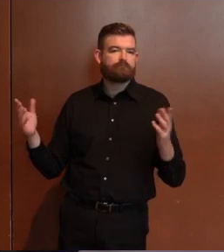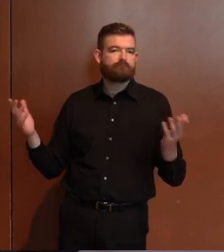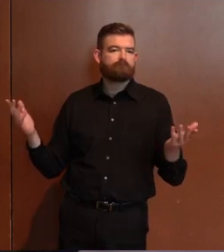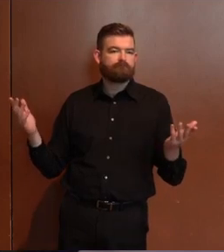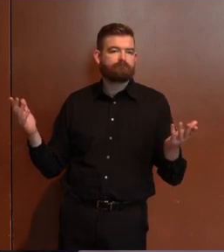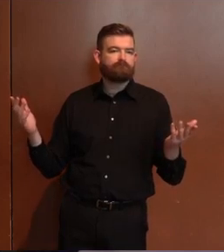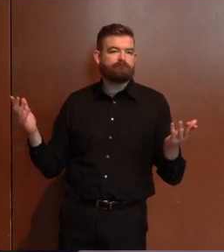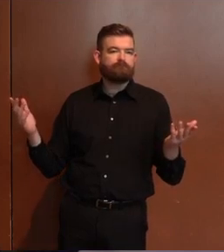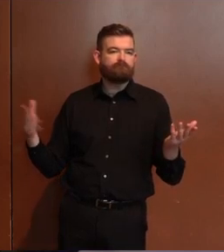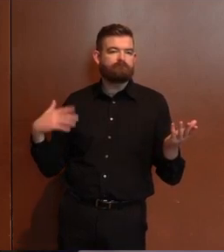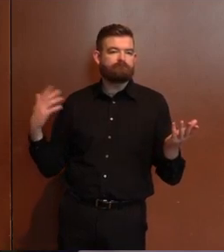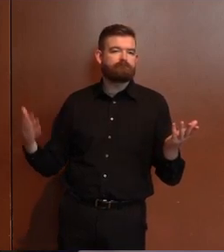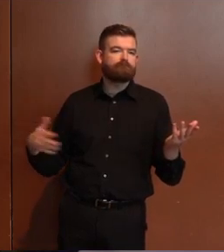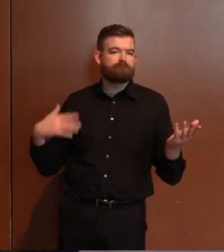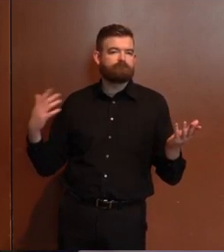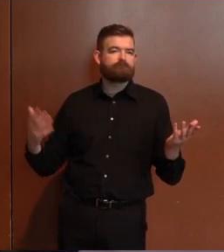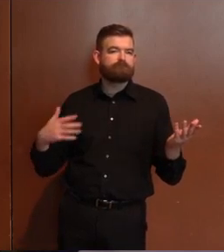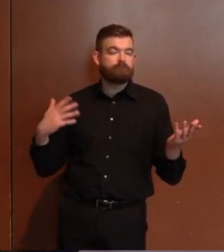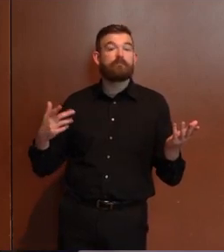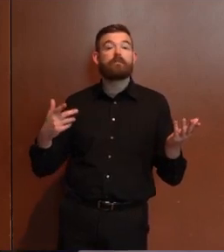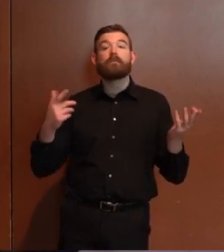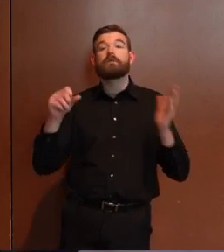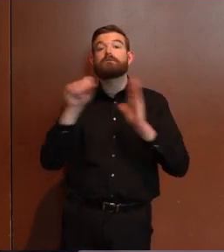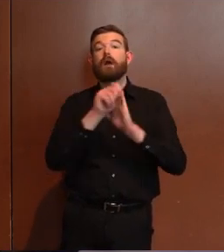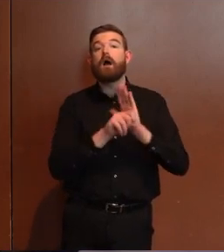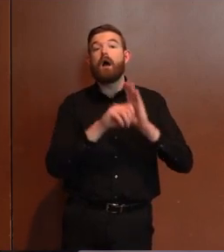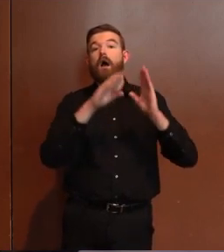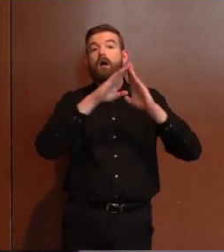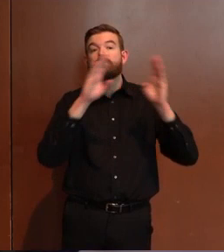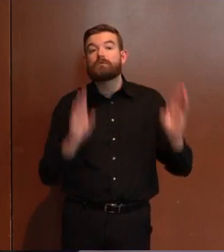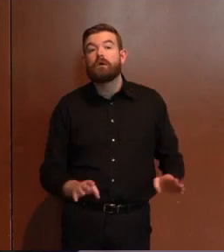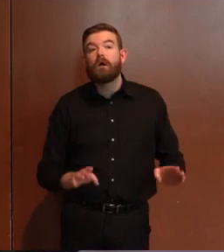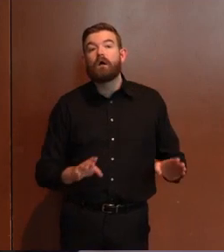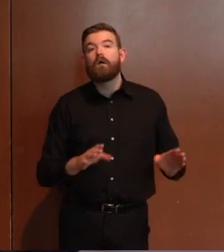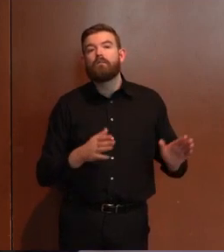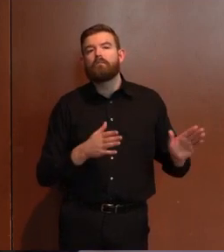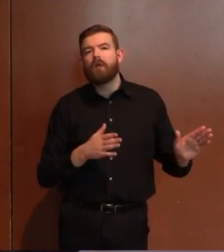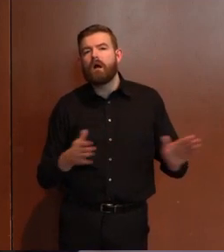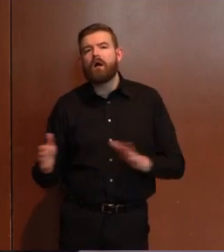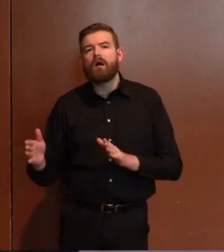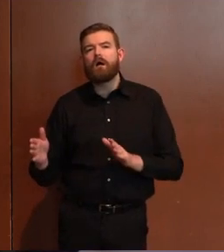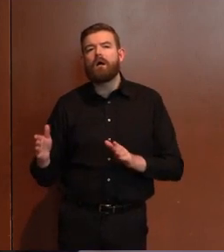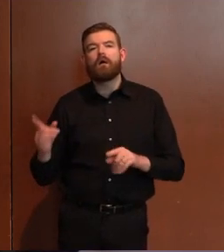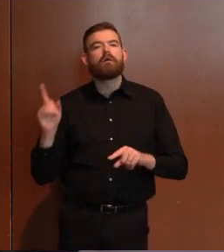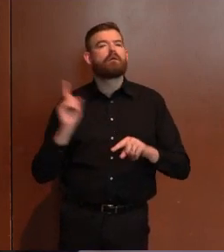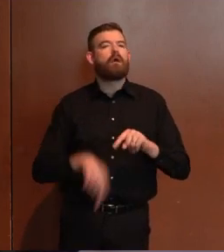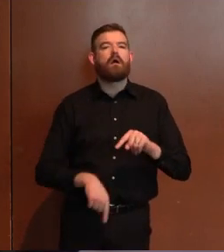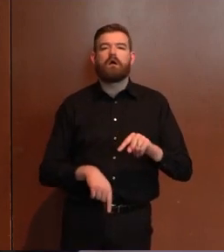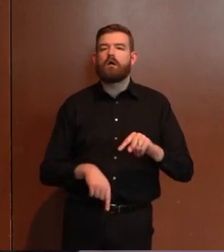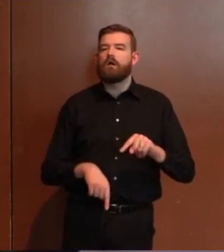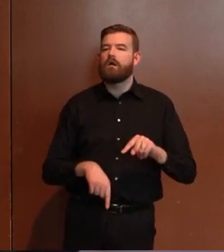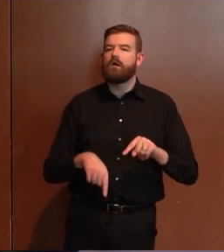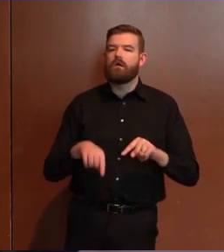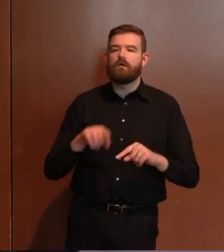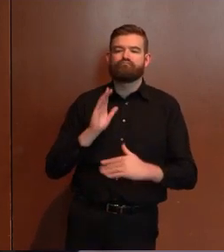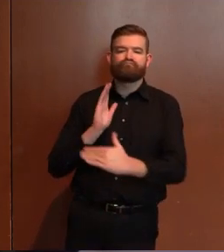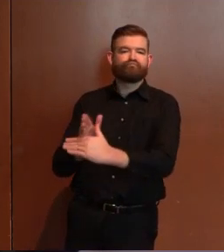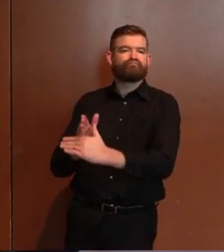or statewide housing plans with respect to the COVID outbreak. They can't restrict healthcare workers, and they